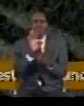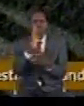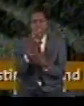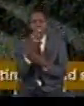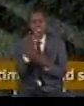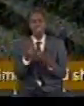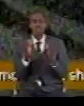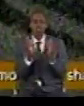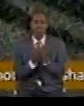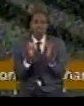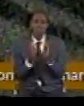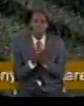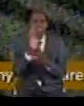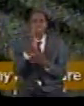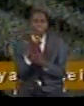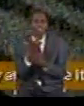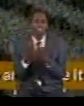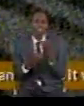your hands.